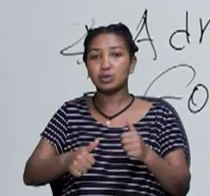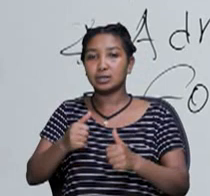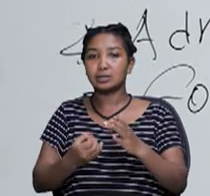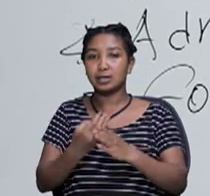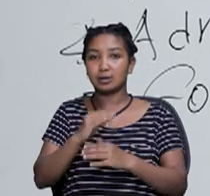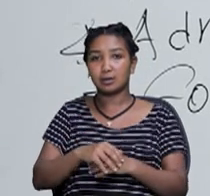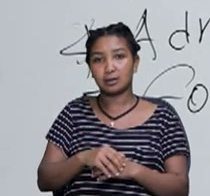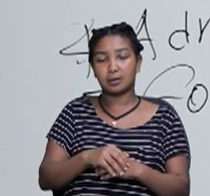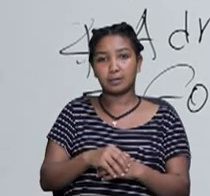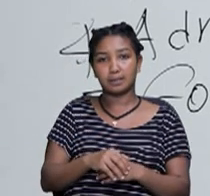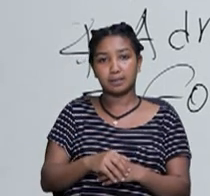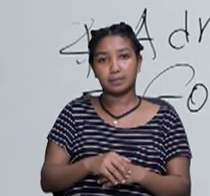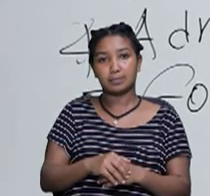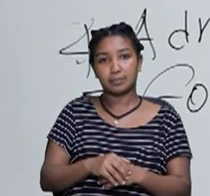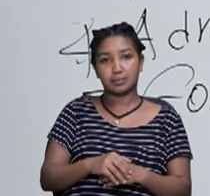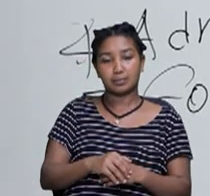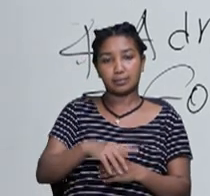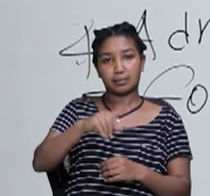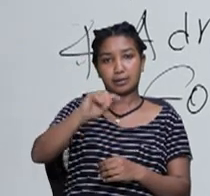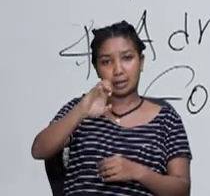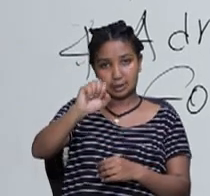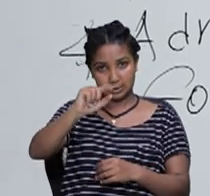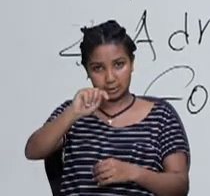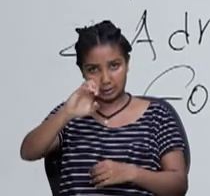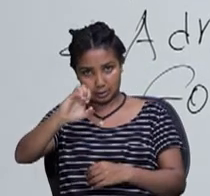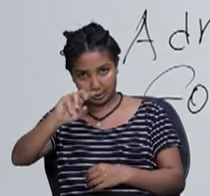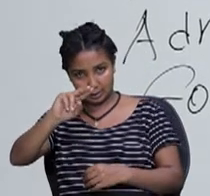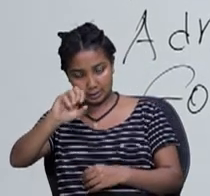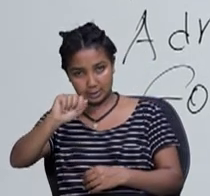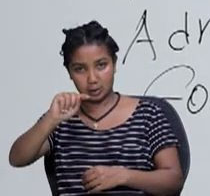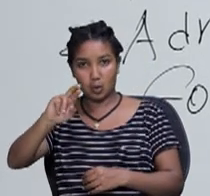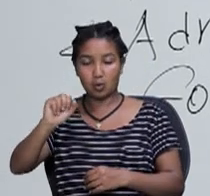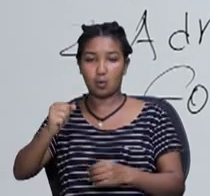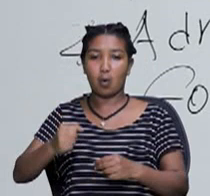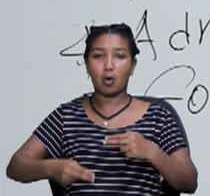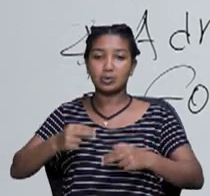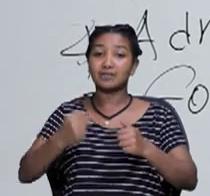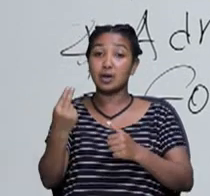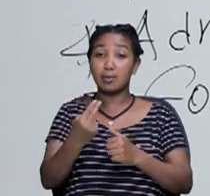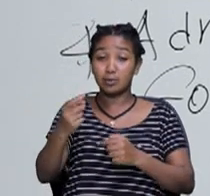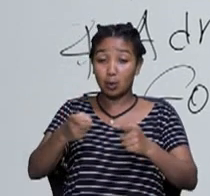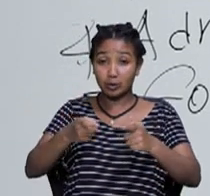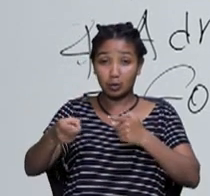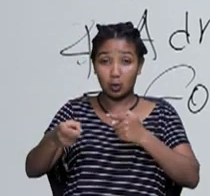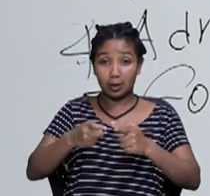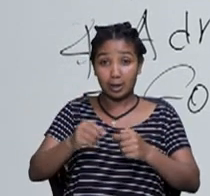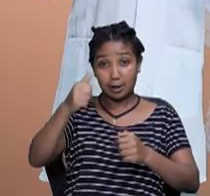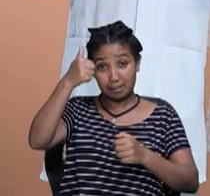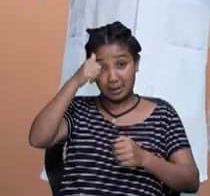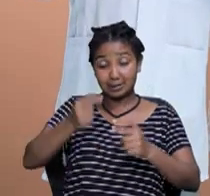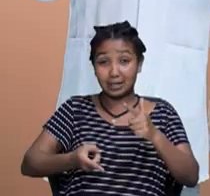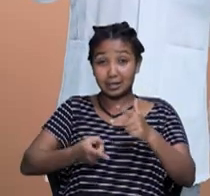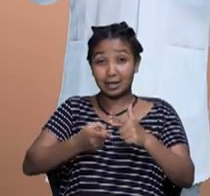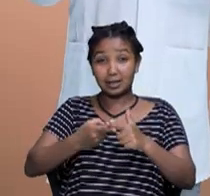testosterone hormone. Testosterone hormone is very important in controlling male